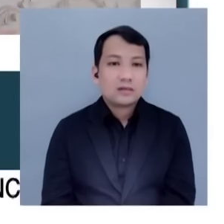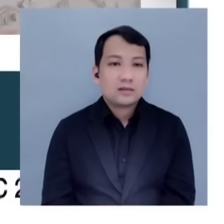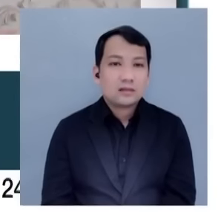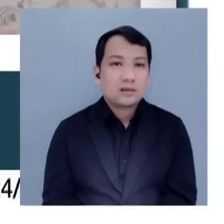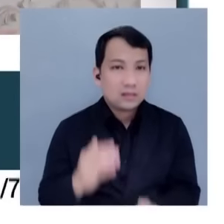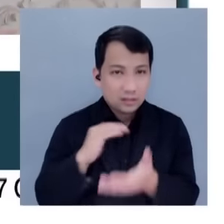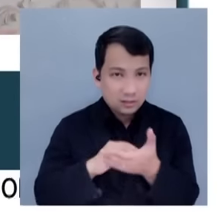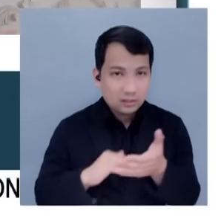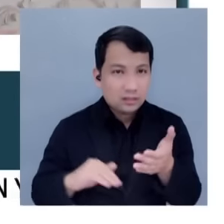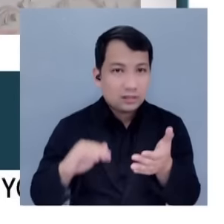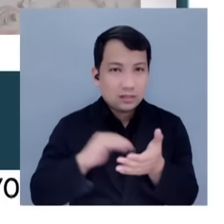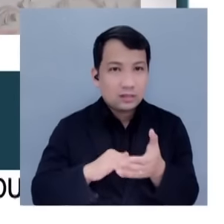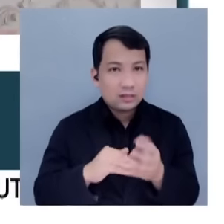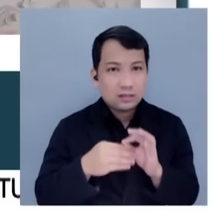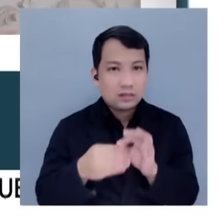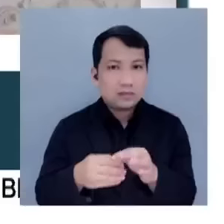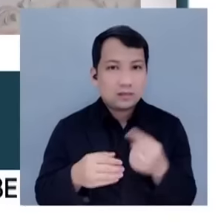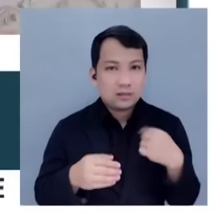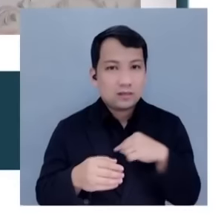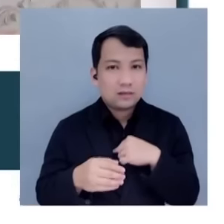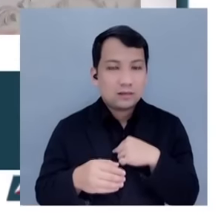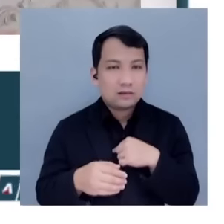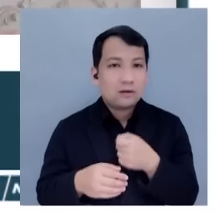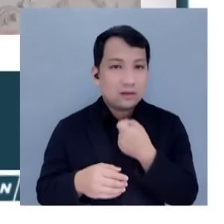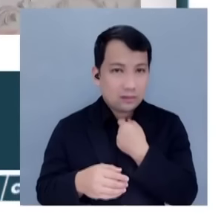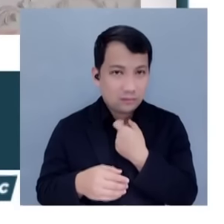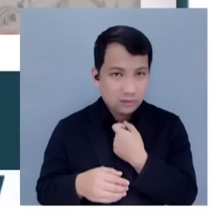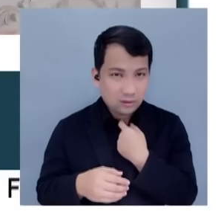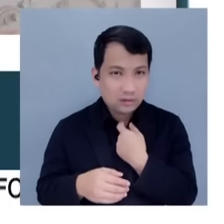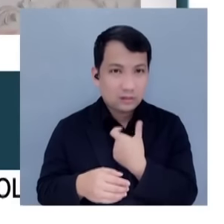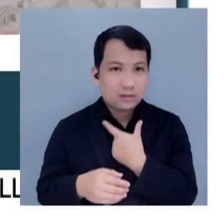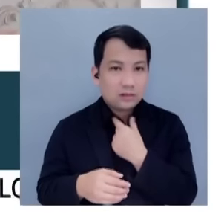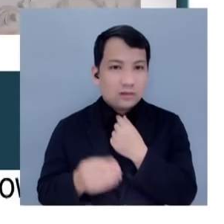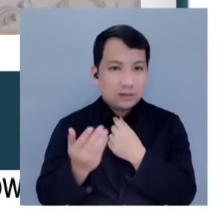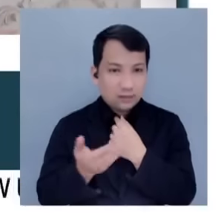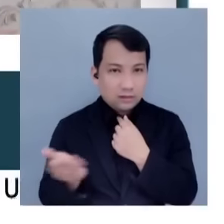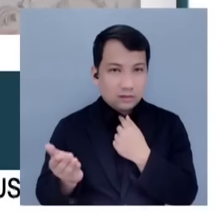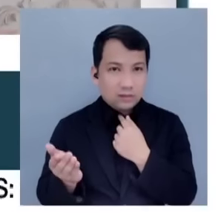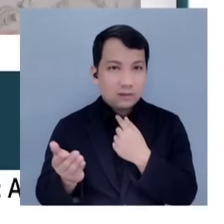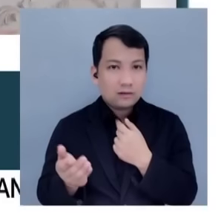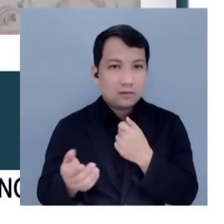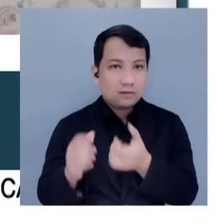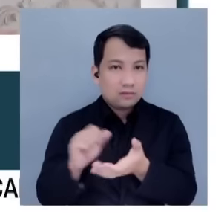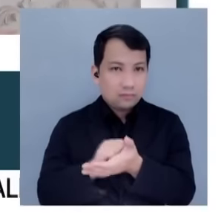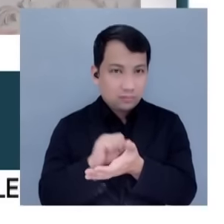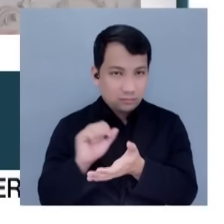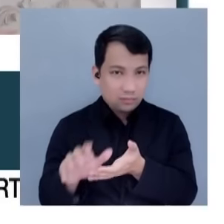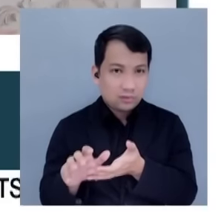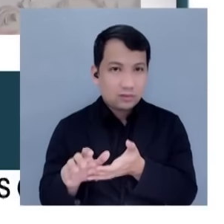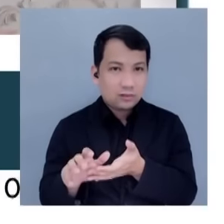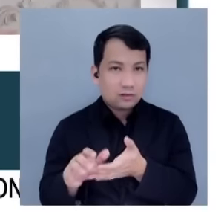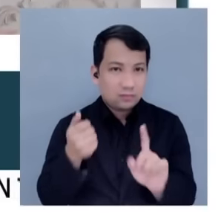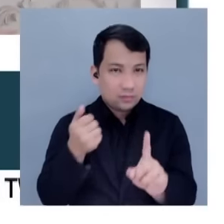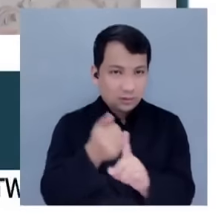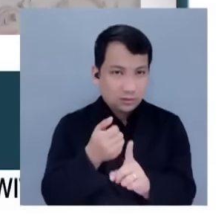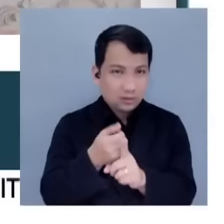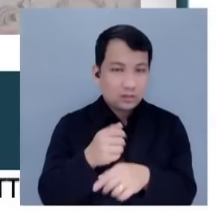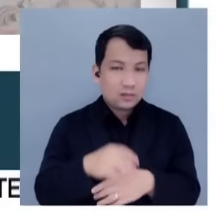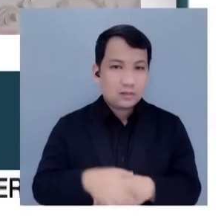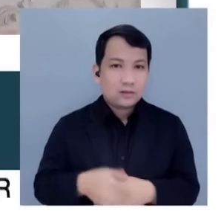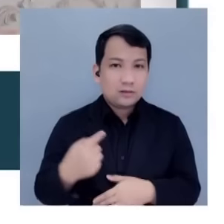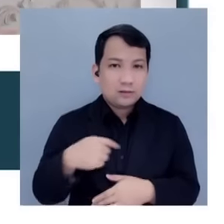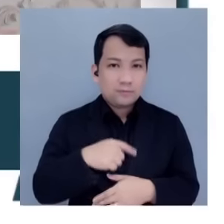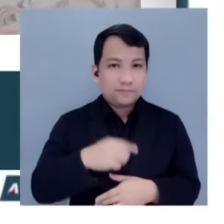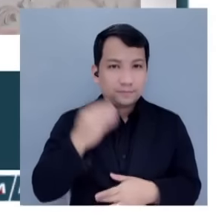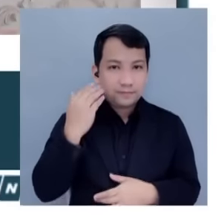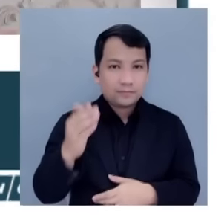paulit-ulit na, no? Yung kabastusan, yung pambababoy, yung pag-atake. But this recent case